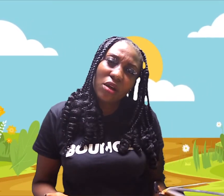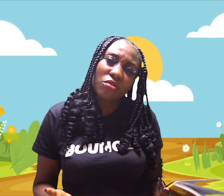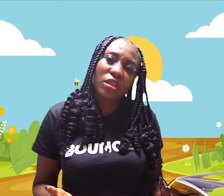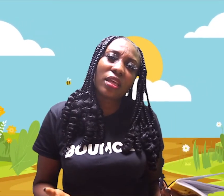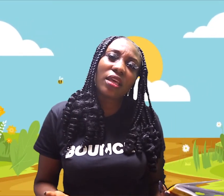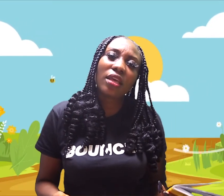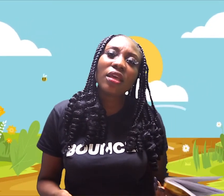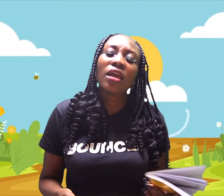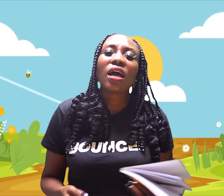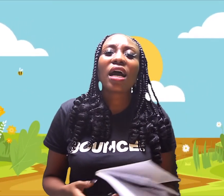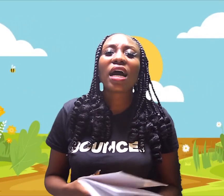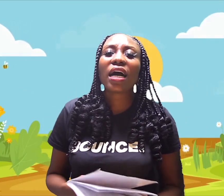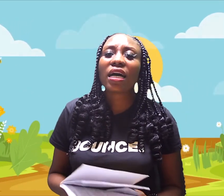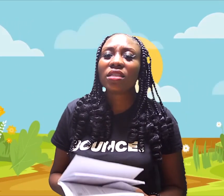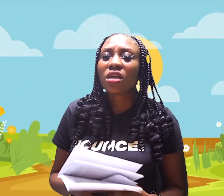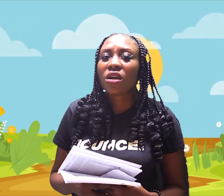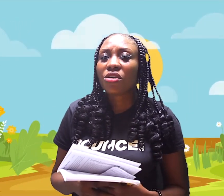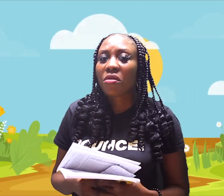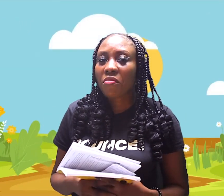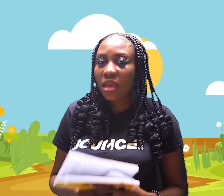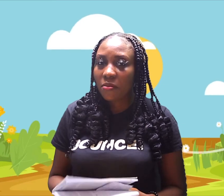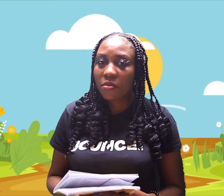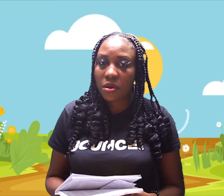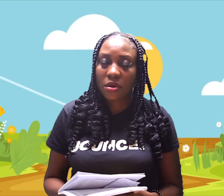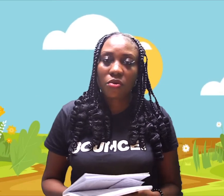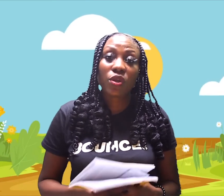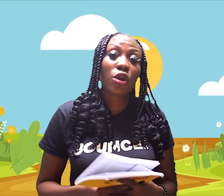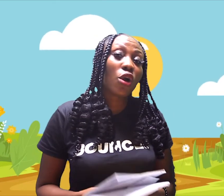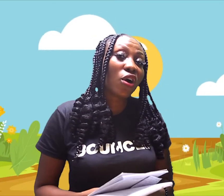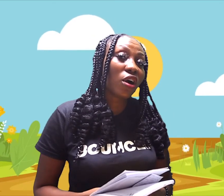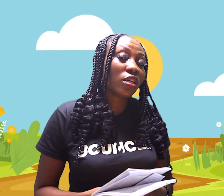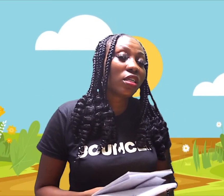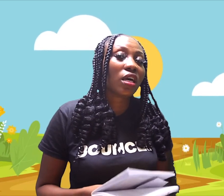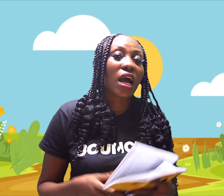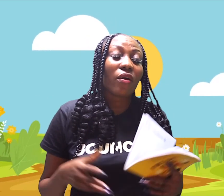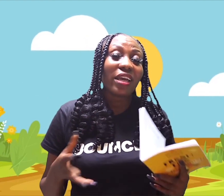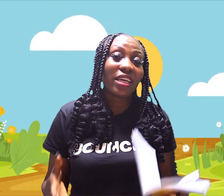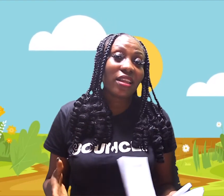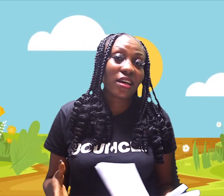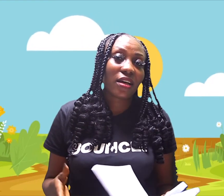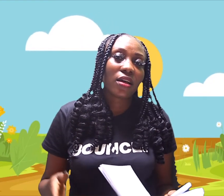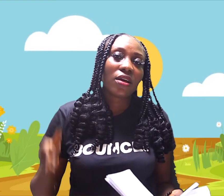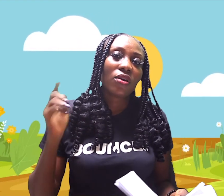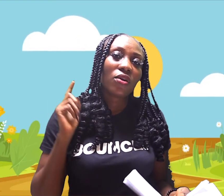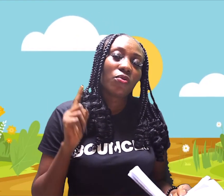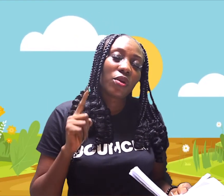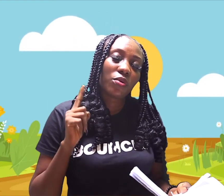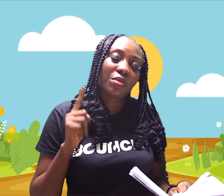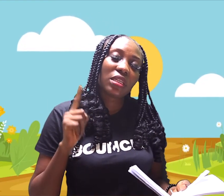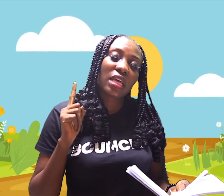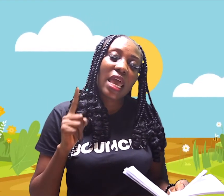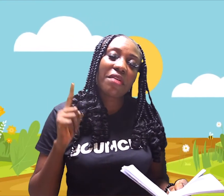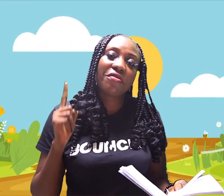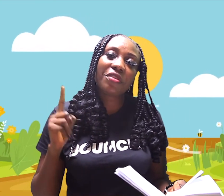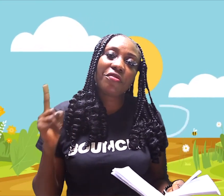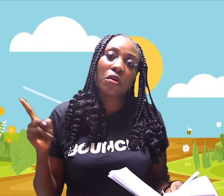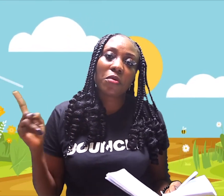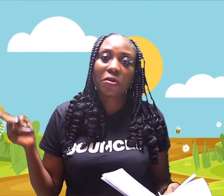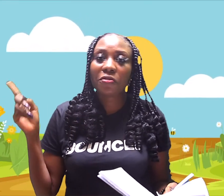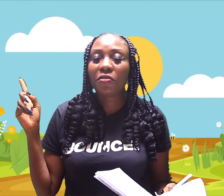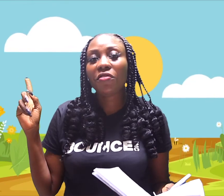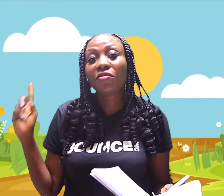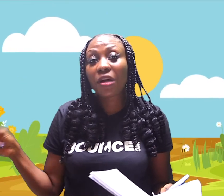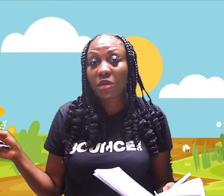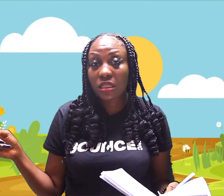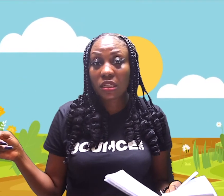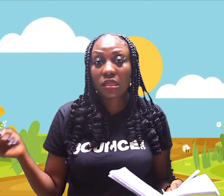eat healthily, and remember, with God, our healer, we will beat every form